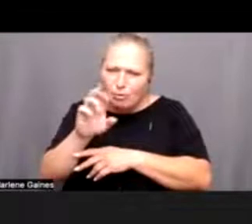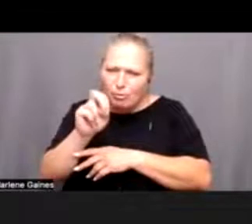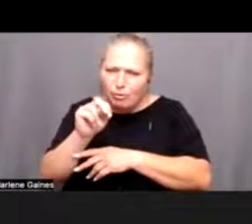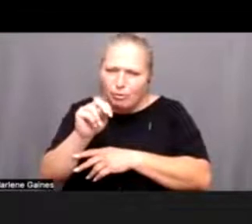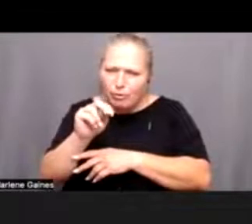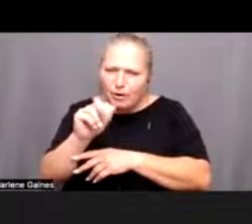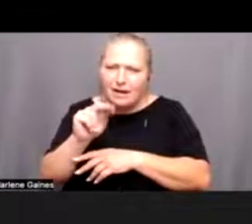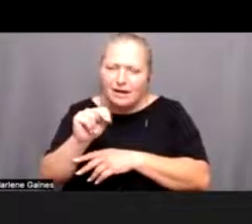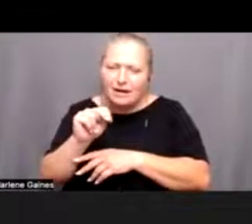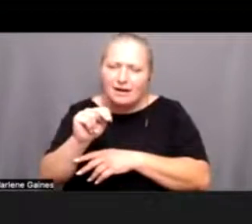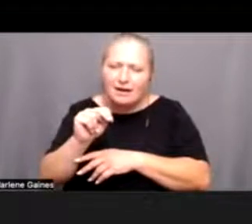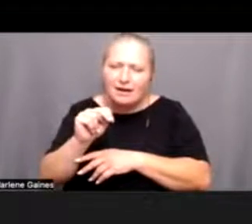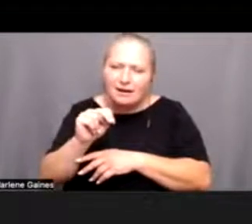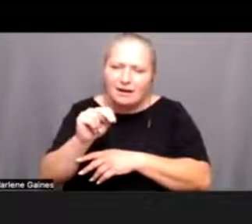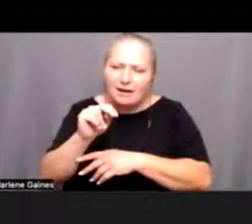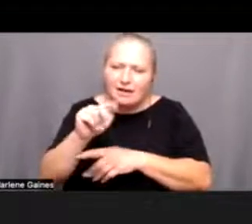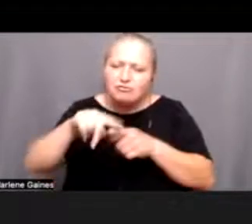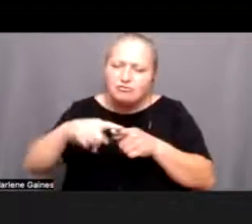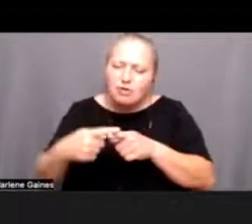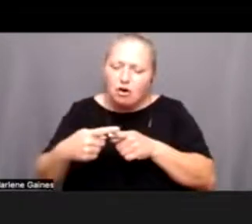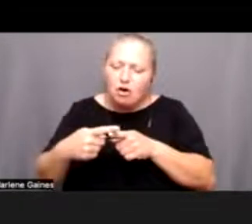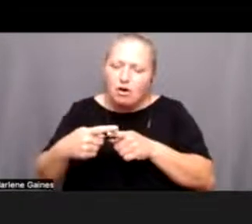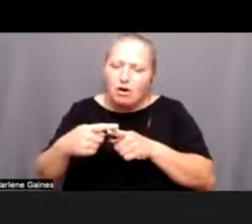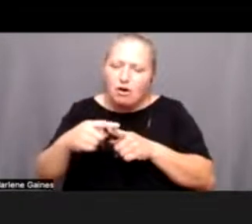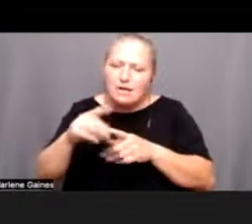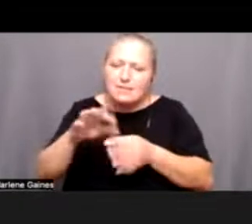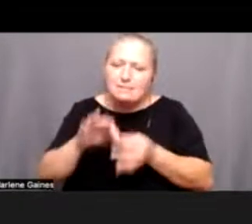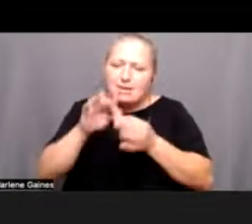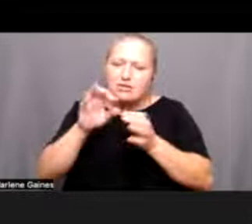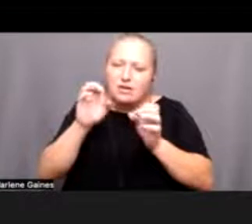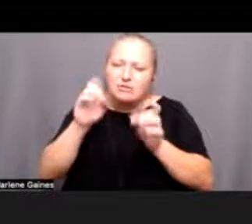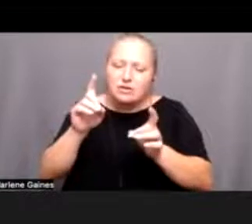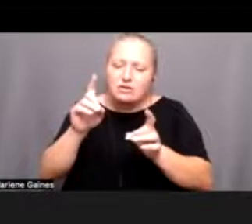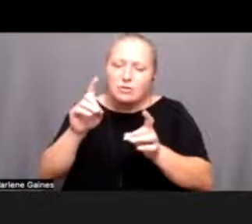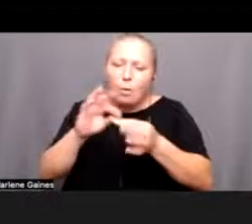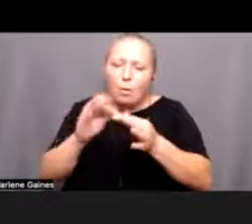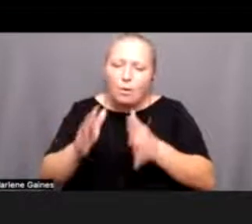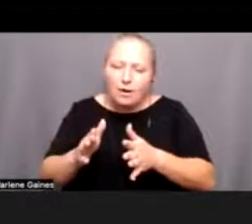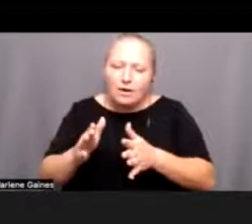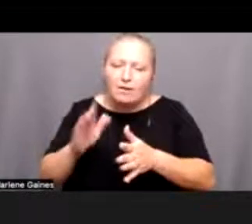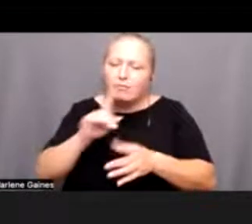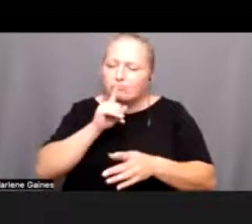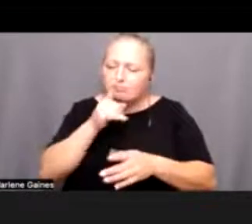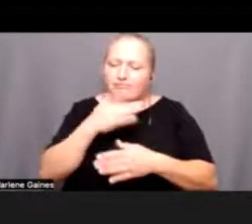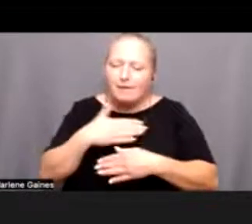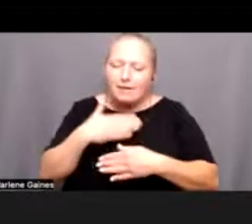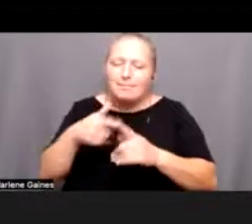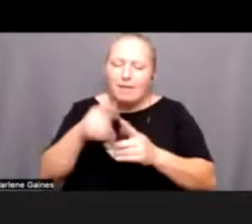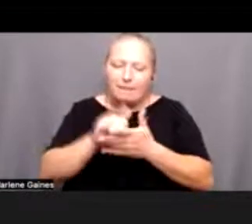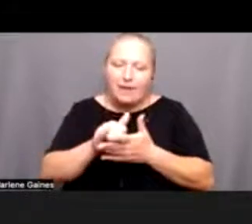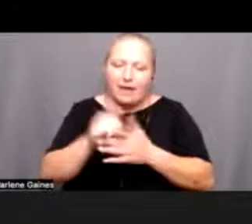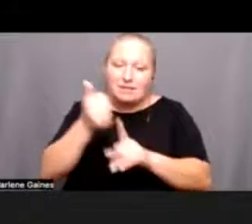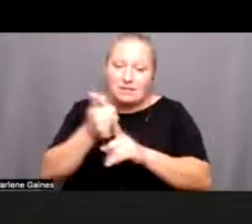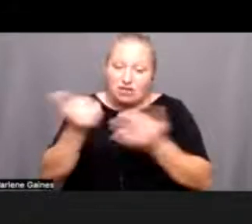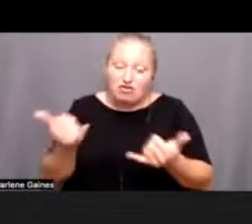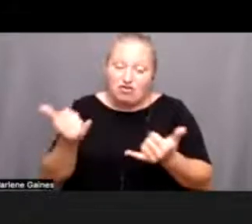already. Casey is starting as a special education coordinator. We're very pleased about that. She's currently a